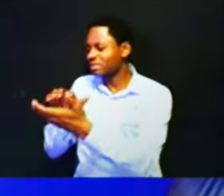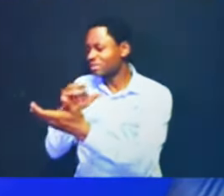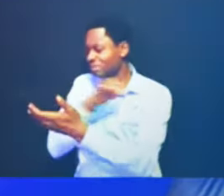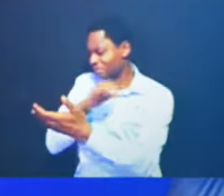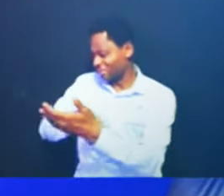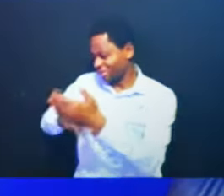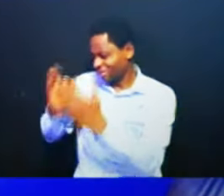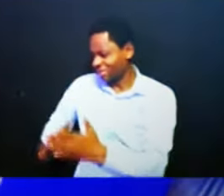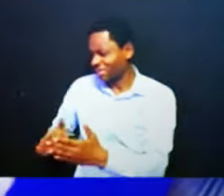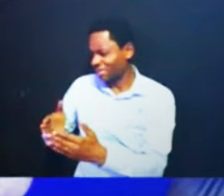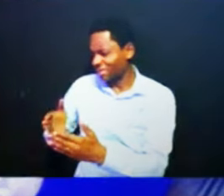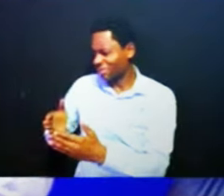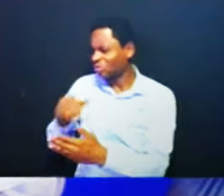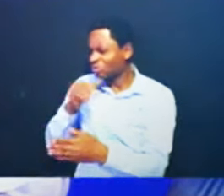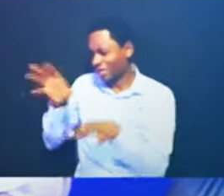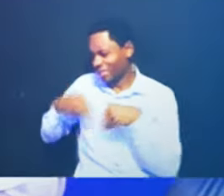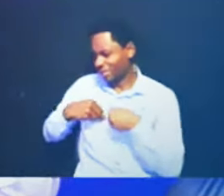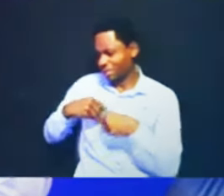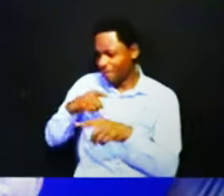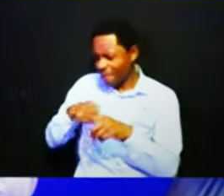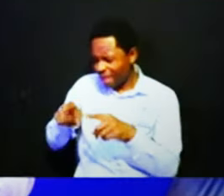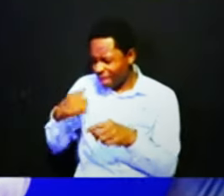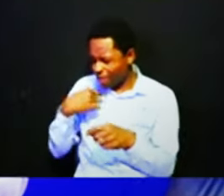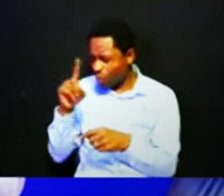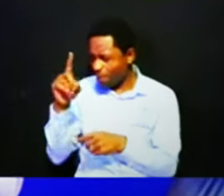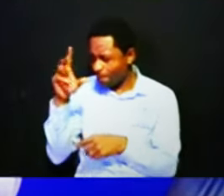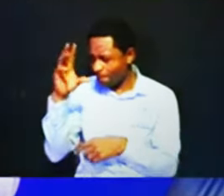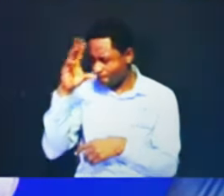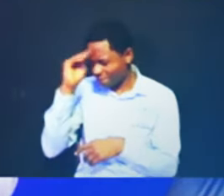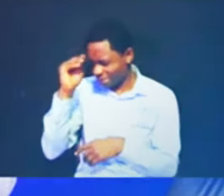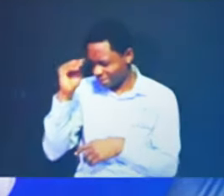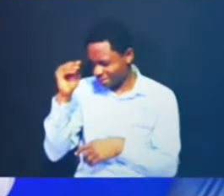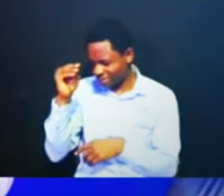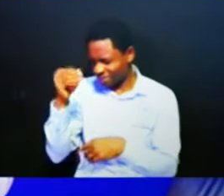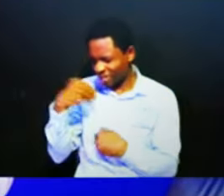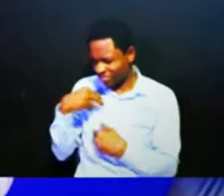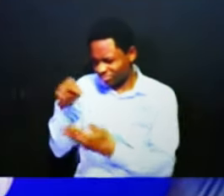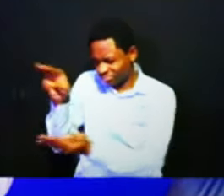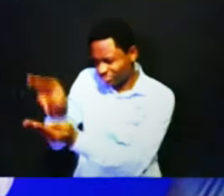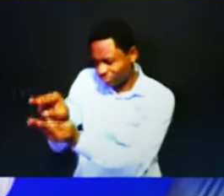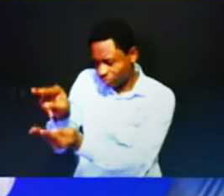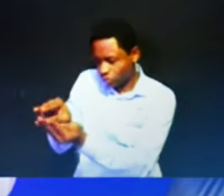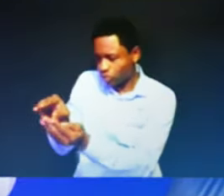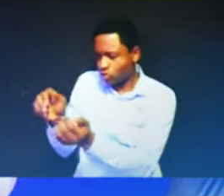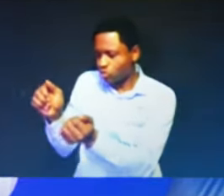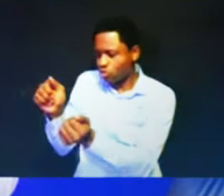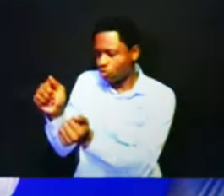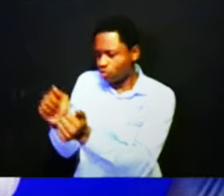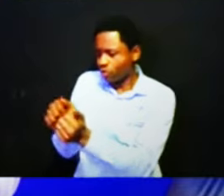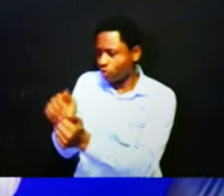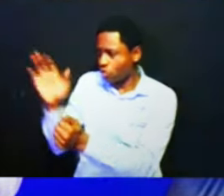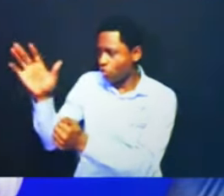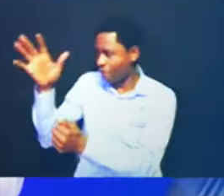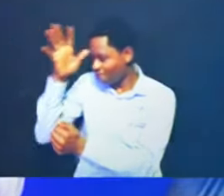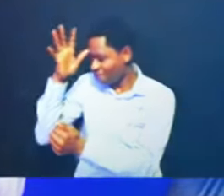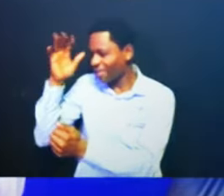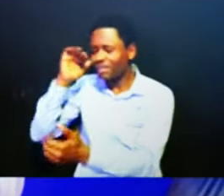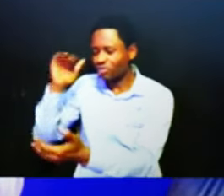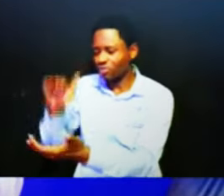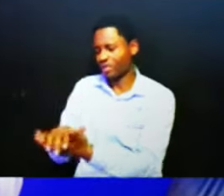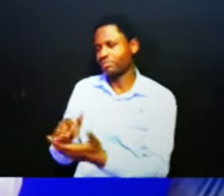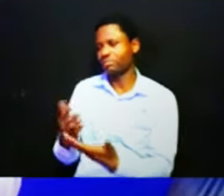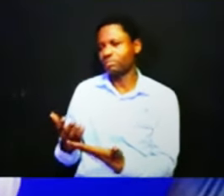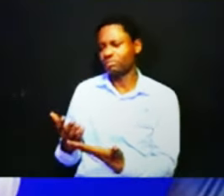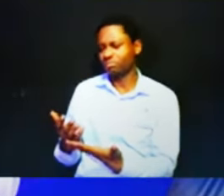Obekanse edwama mo Womumu, a gamma, any abosun soon for empomu, se obi, a warren a jire.